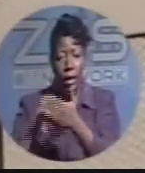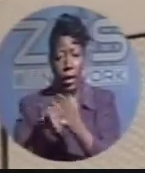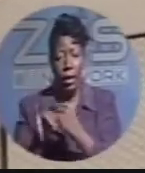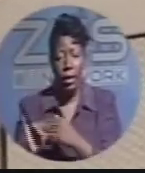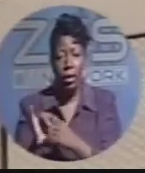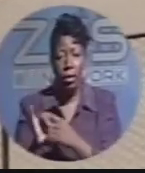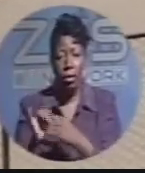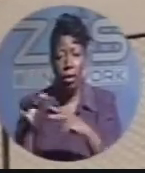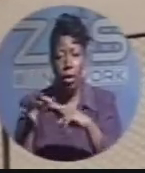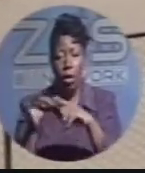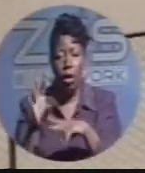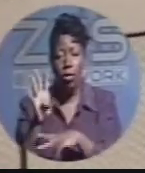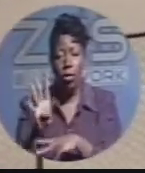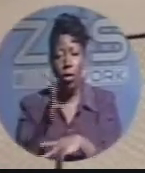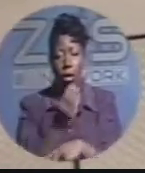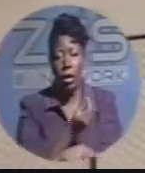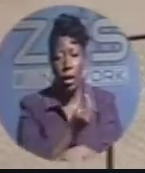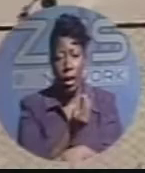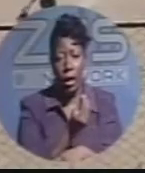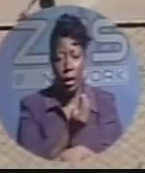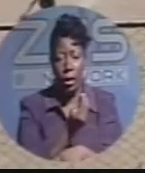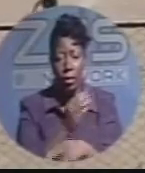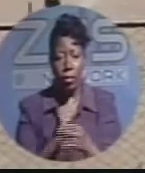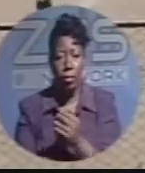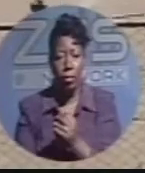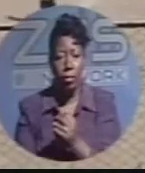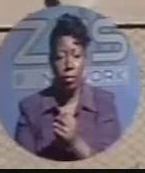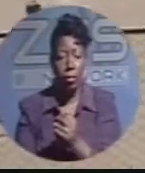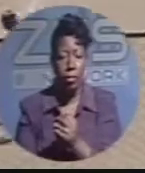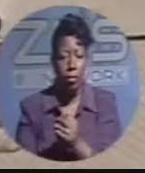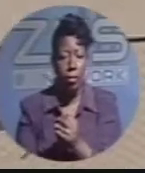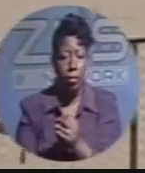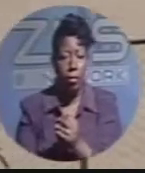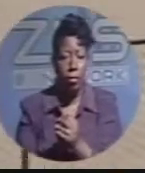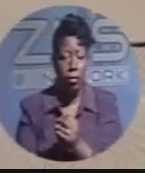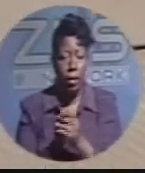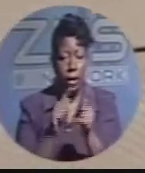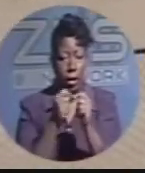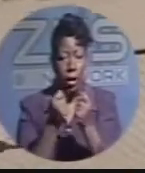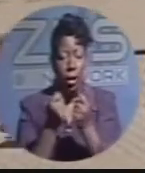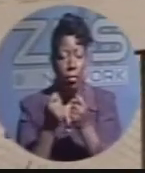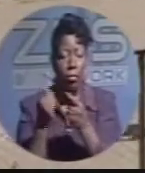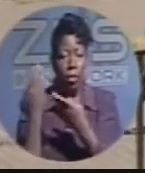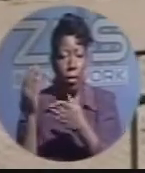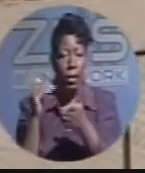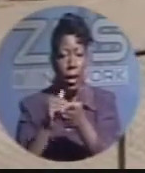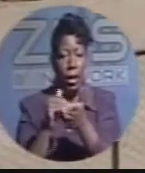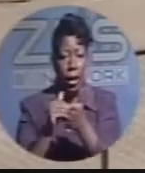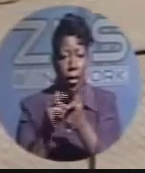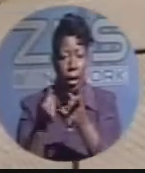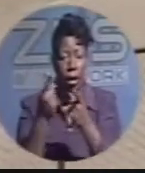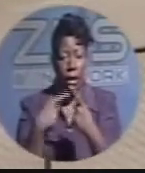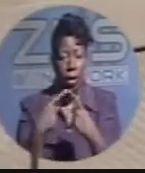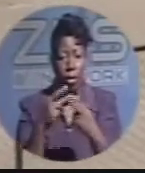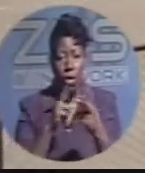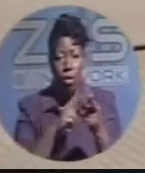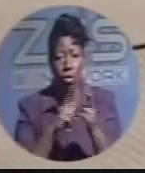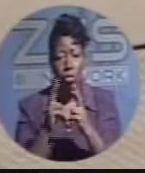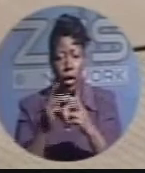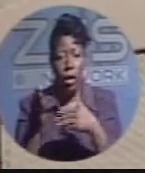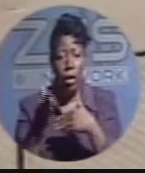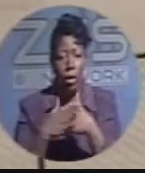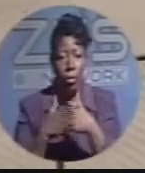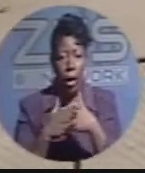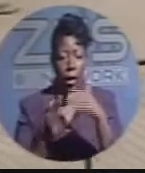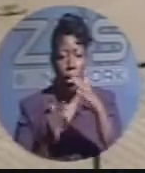score 4-0. Alcott Forbes still pitching for Team Bahamas. They would come storming back in the top